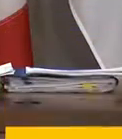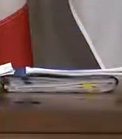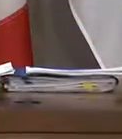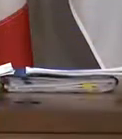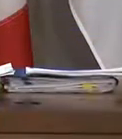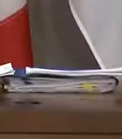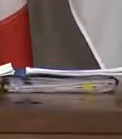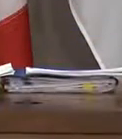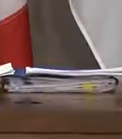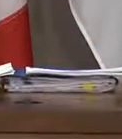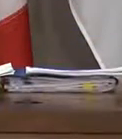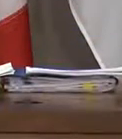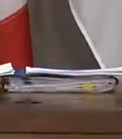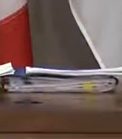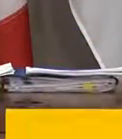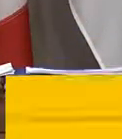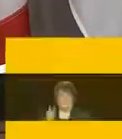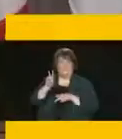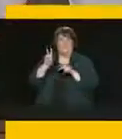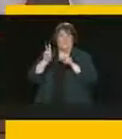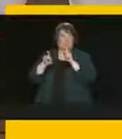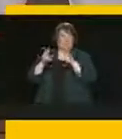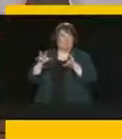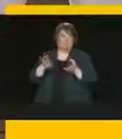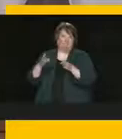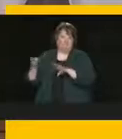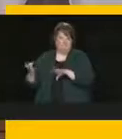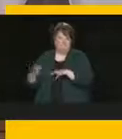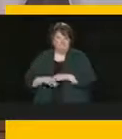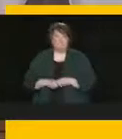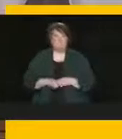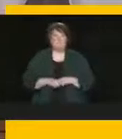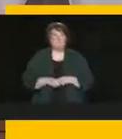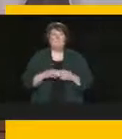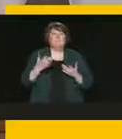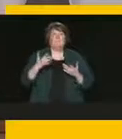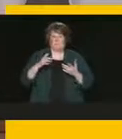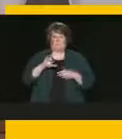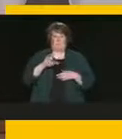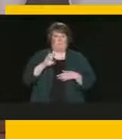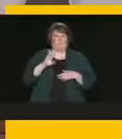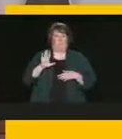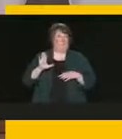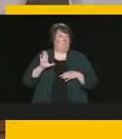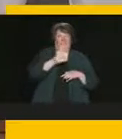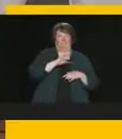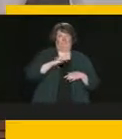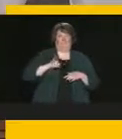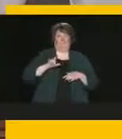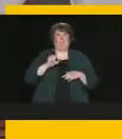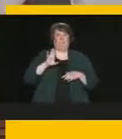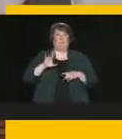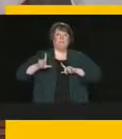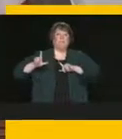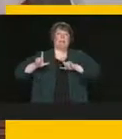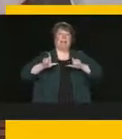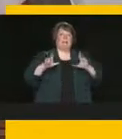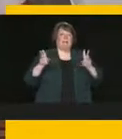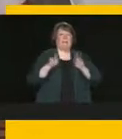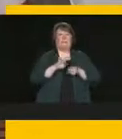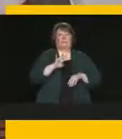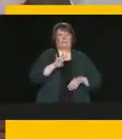federal modeling, projections on how this country is managing to fight COVID-19. Let's listen in. 40,000